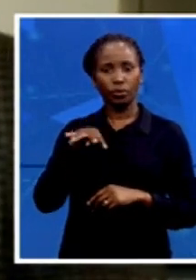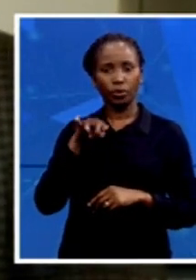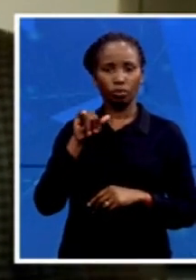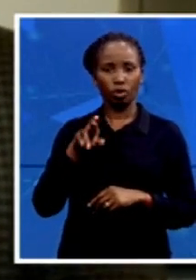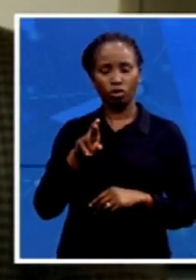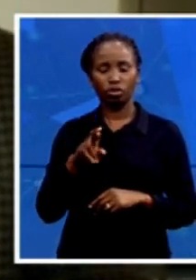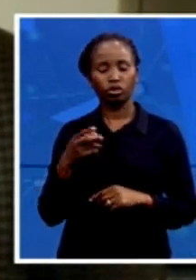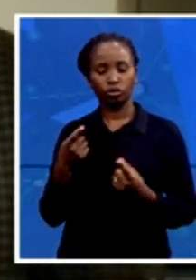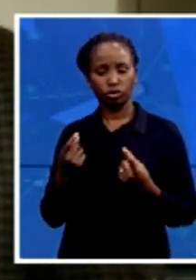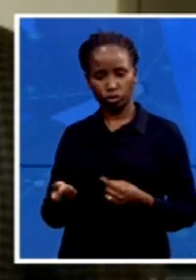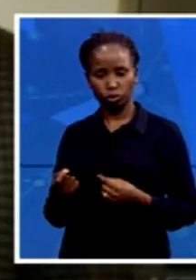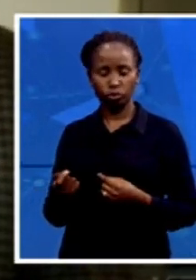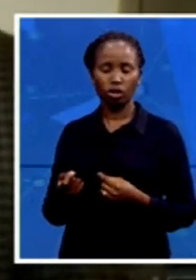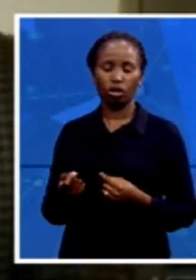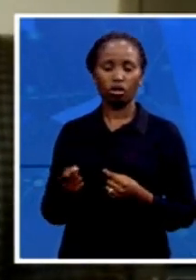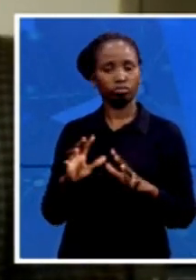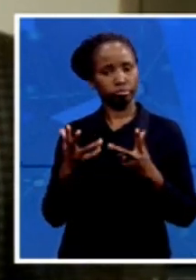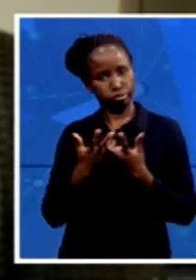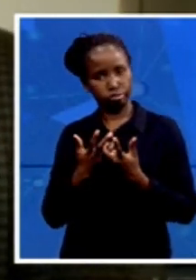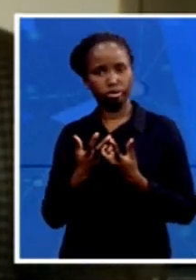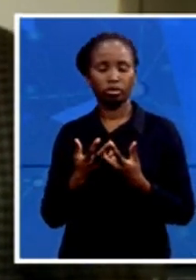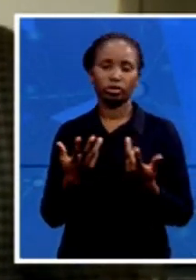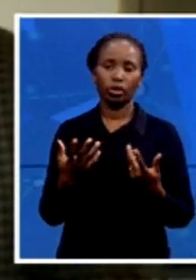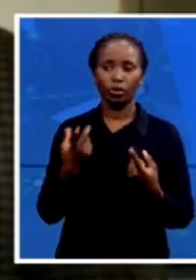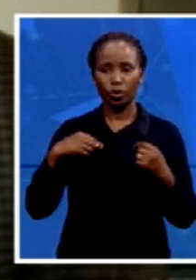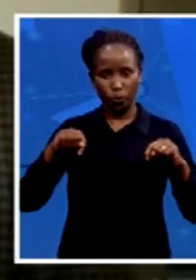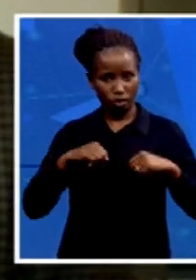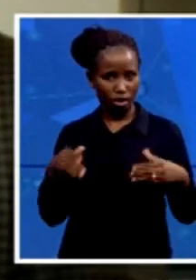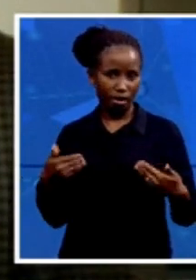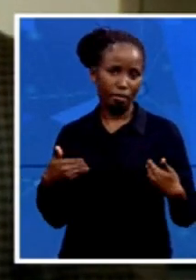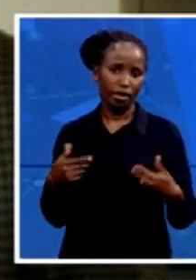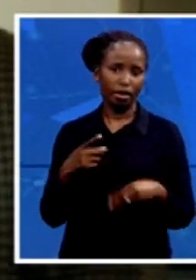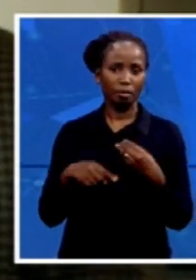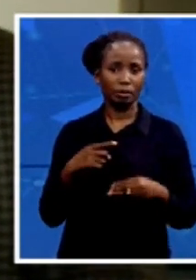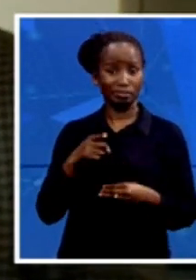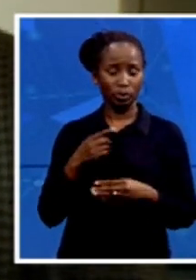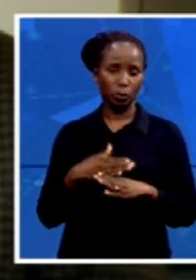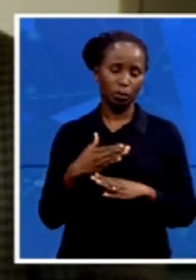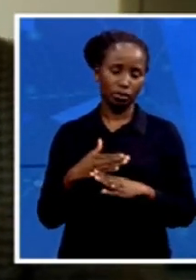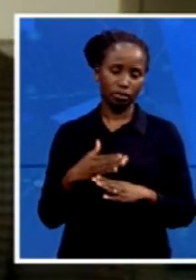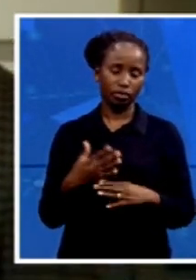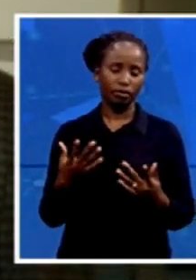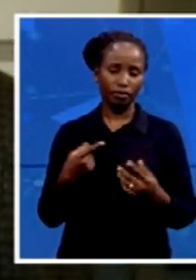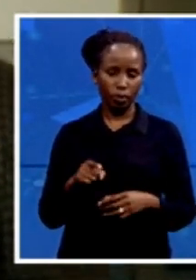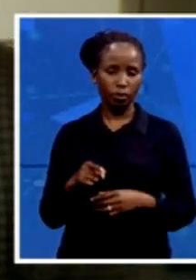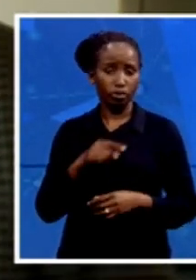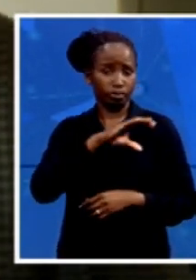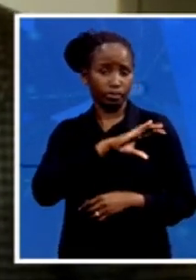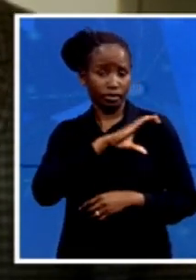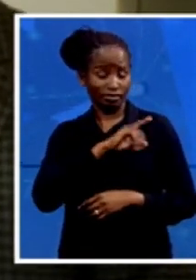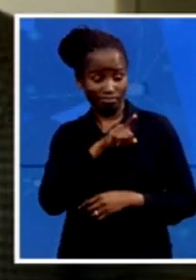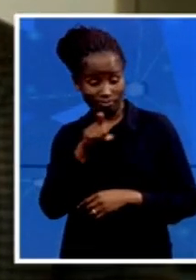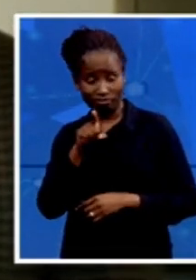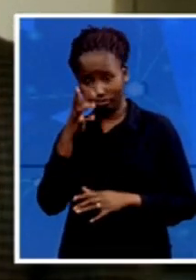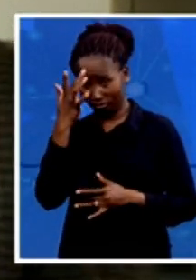we really are quite excited about the outcomes, the endpoints, for our patients. That, as I mentioned, with